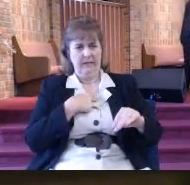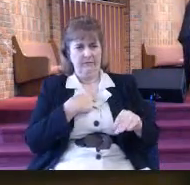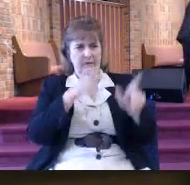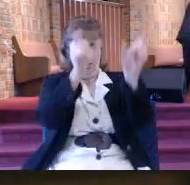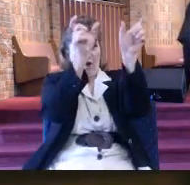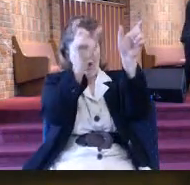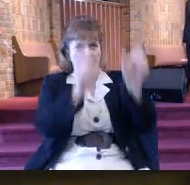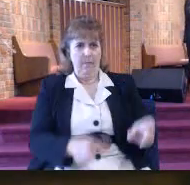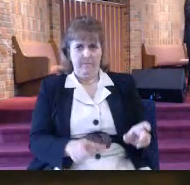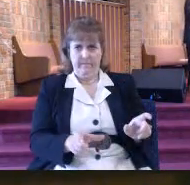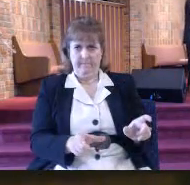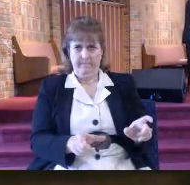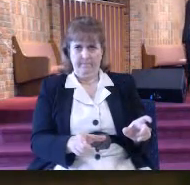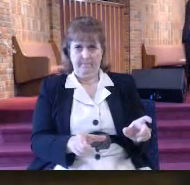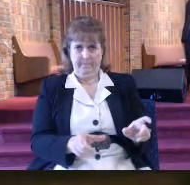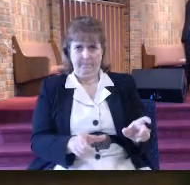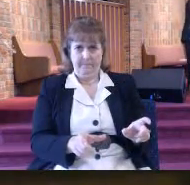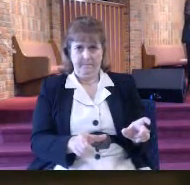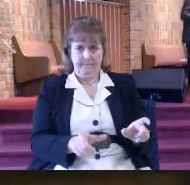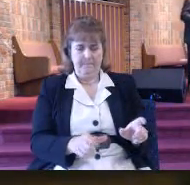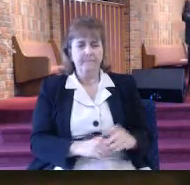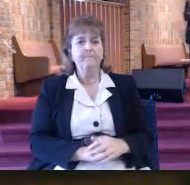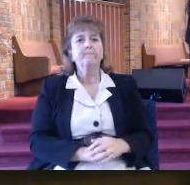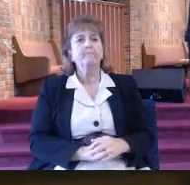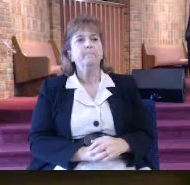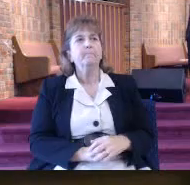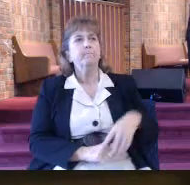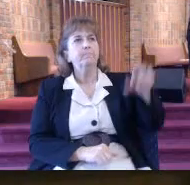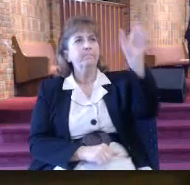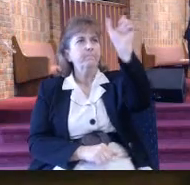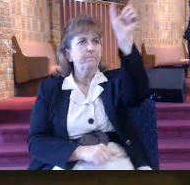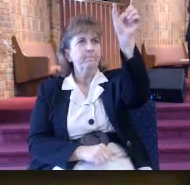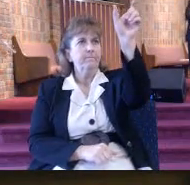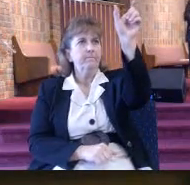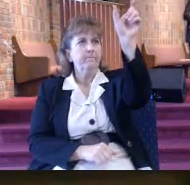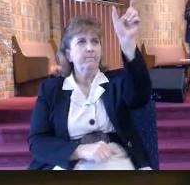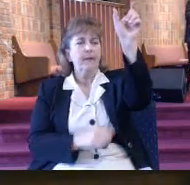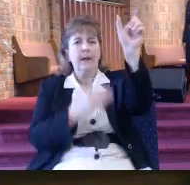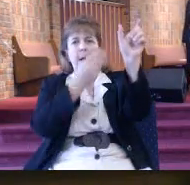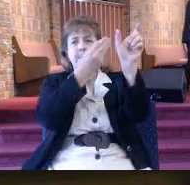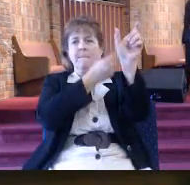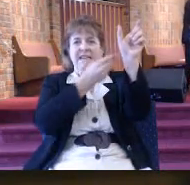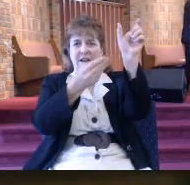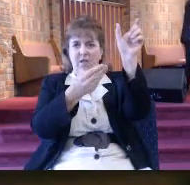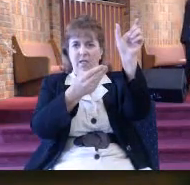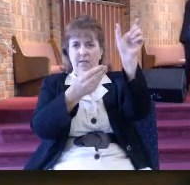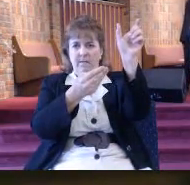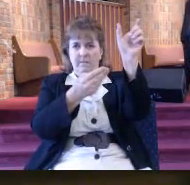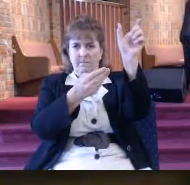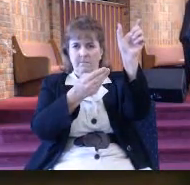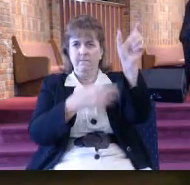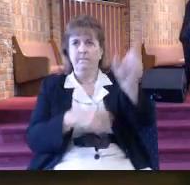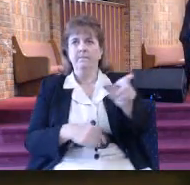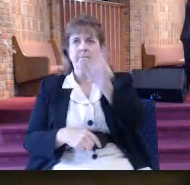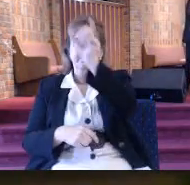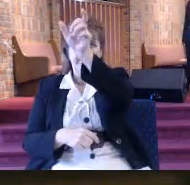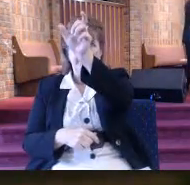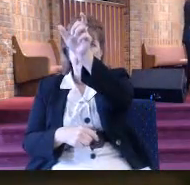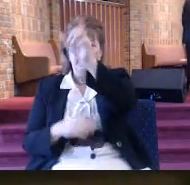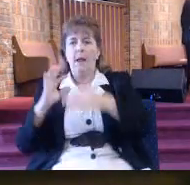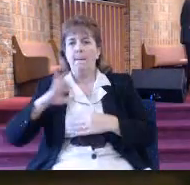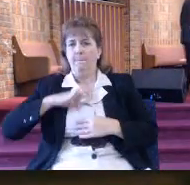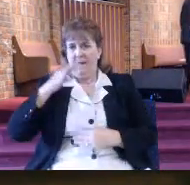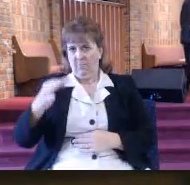And in those columns, we're going to put the top column, and it's going to say material. And in the other column, it's going to say spiritual.